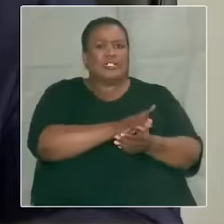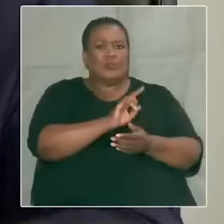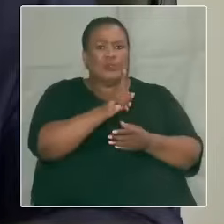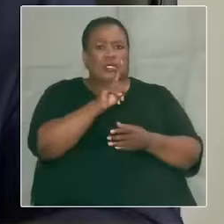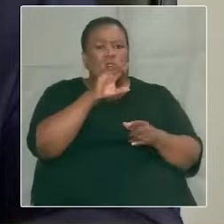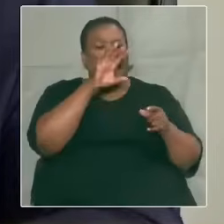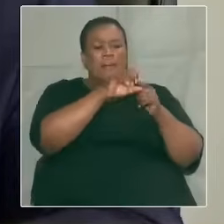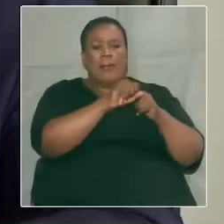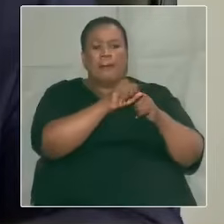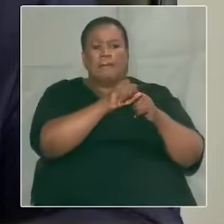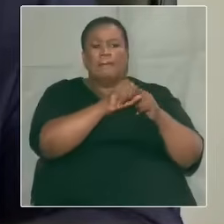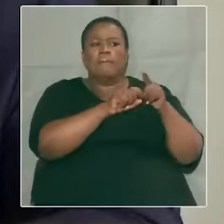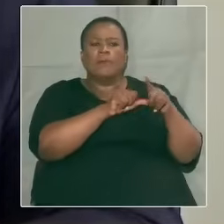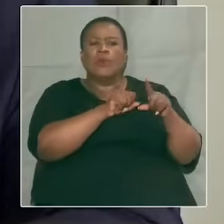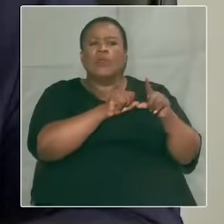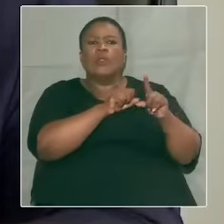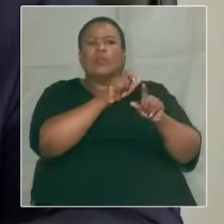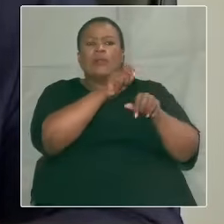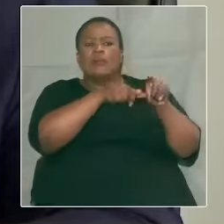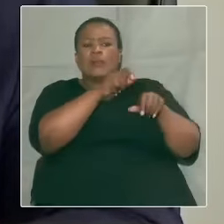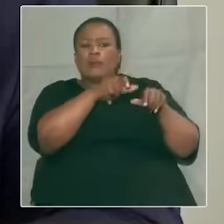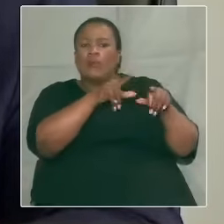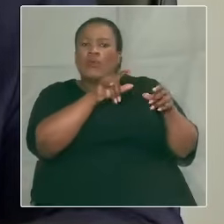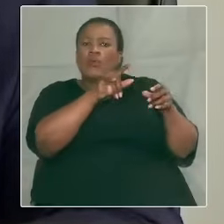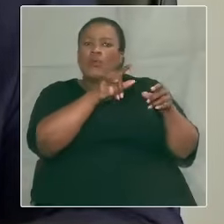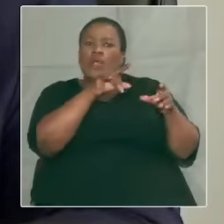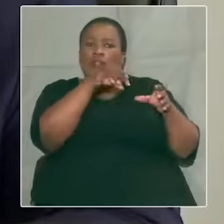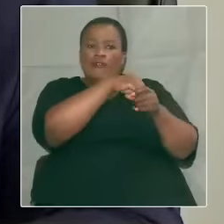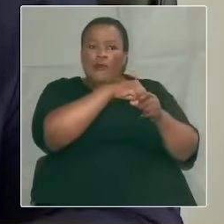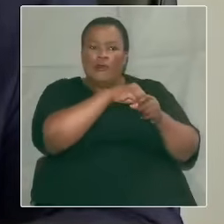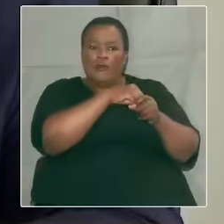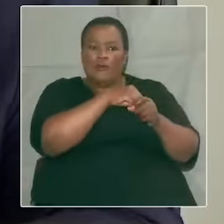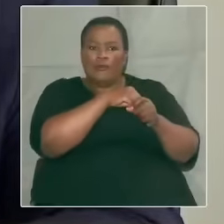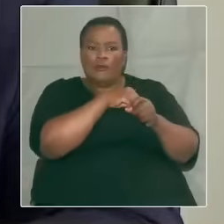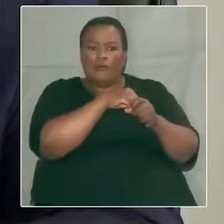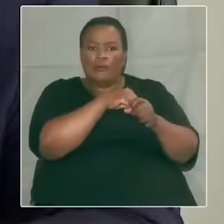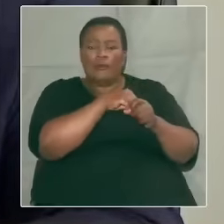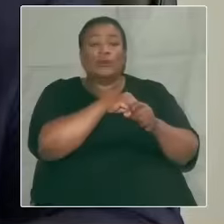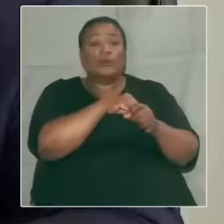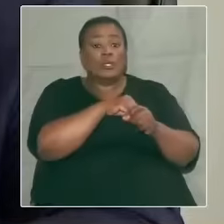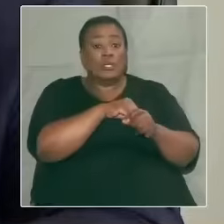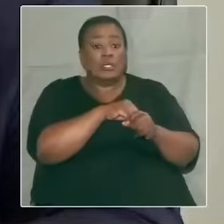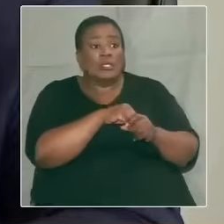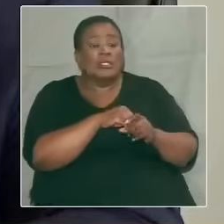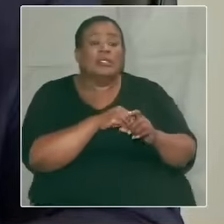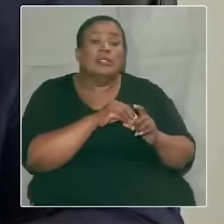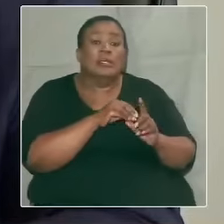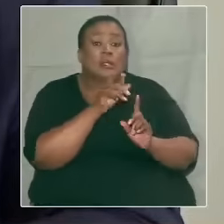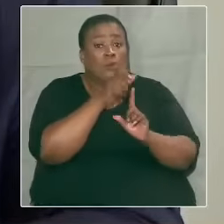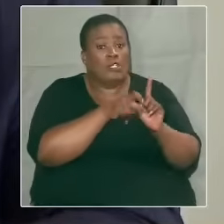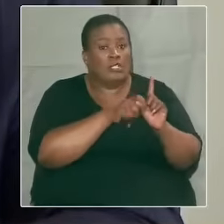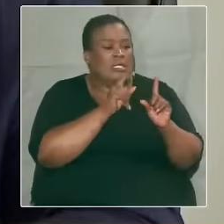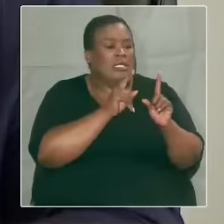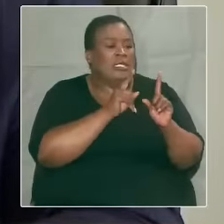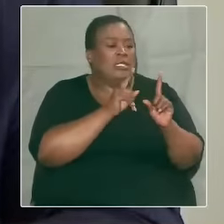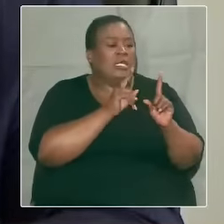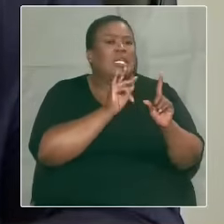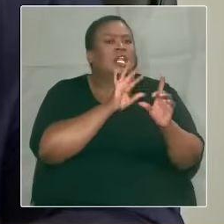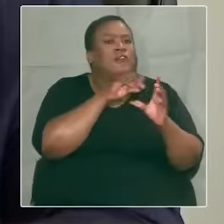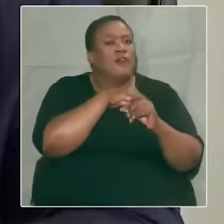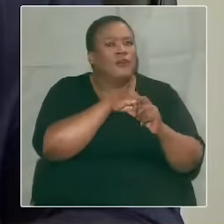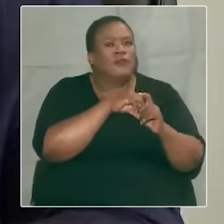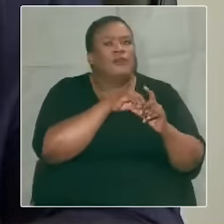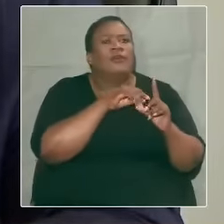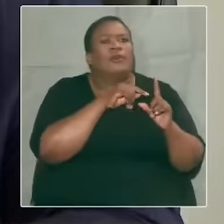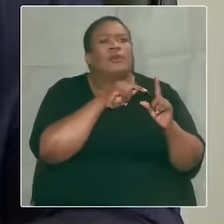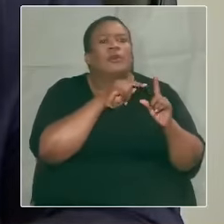their suspect, beside them investigating him for political related case, they